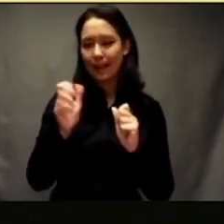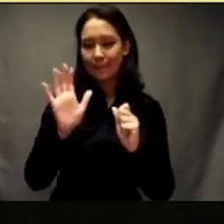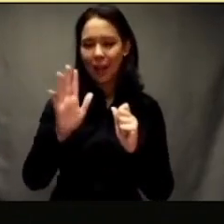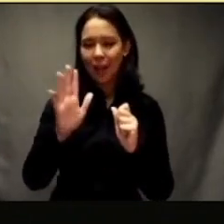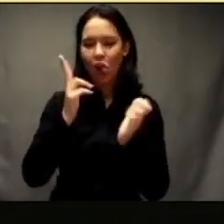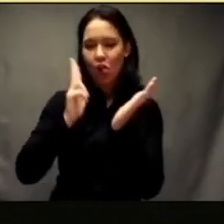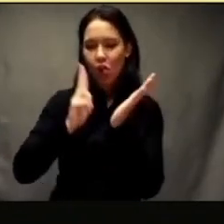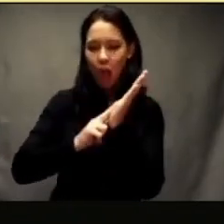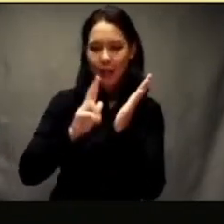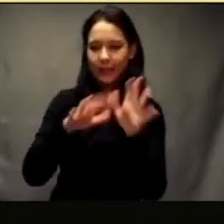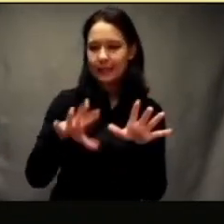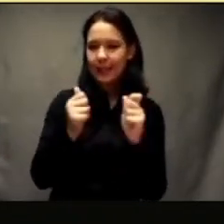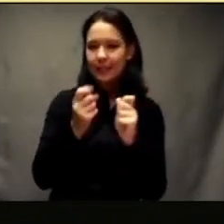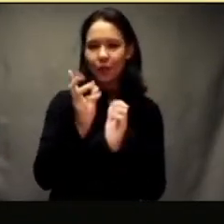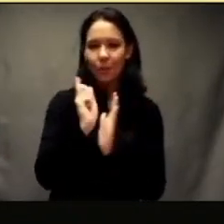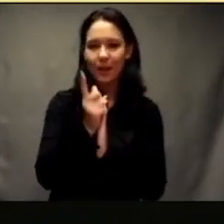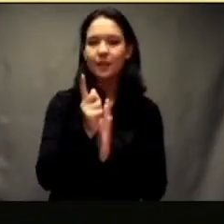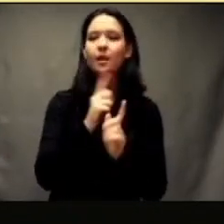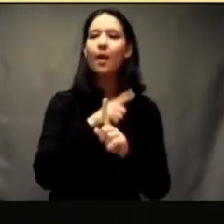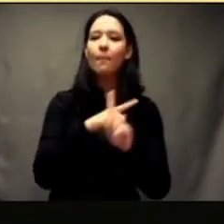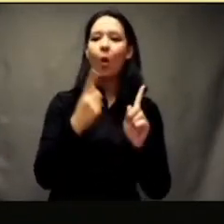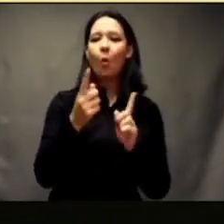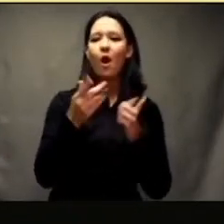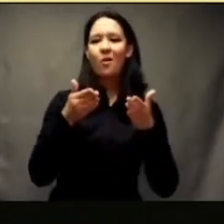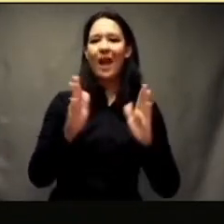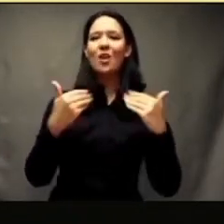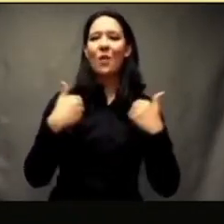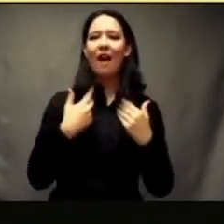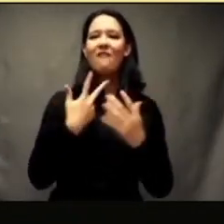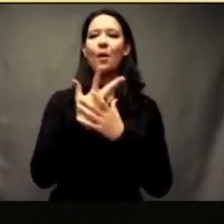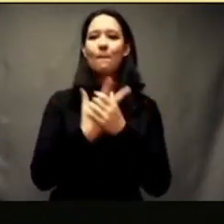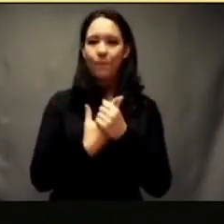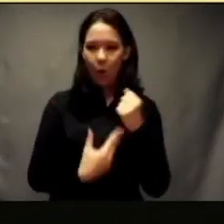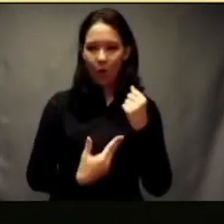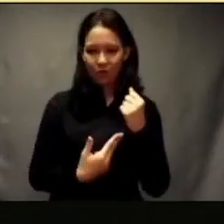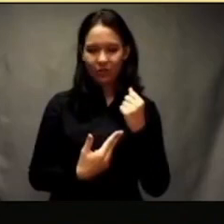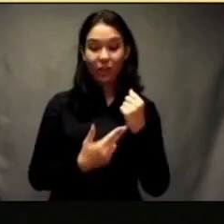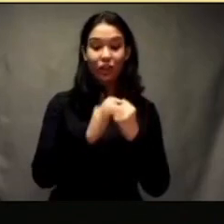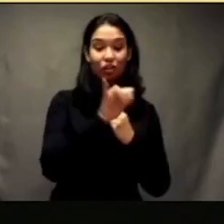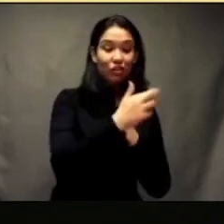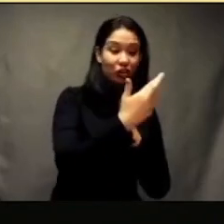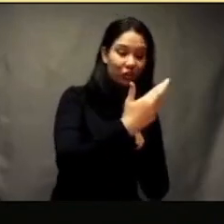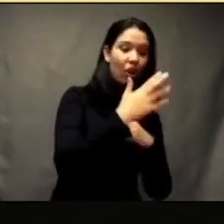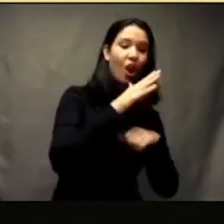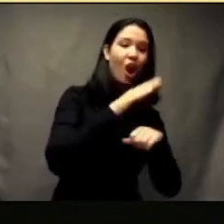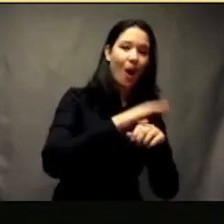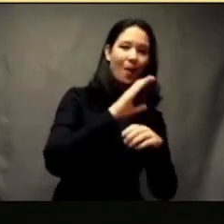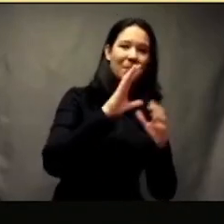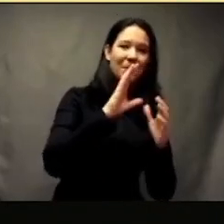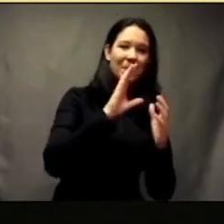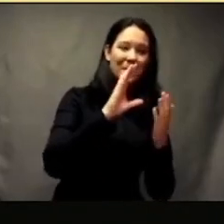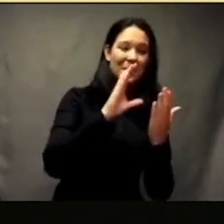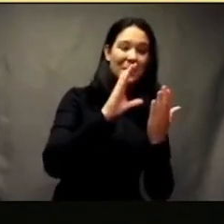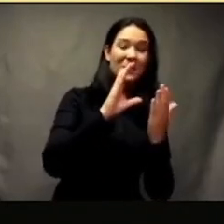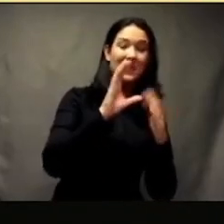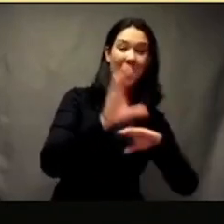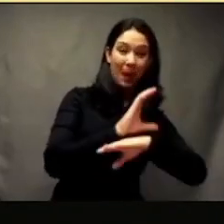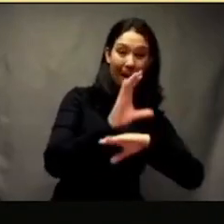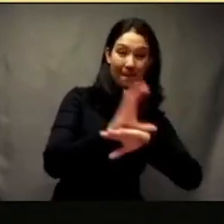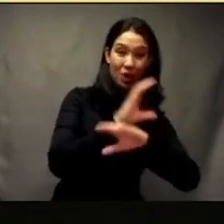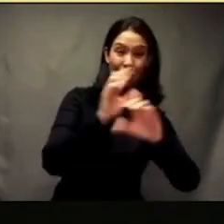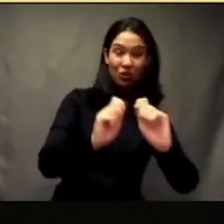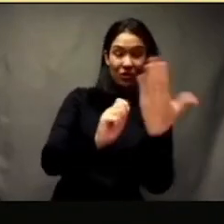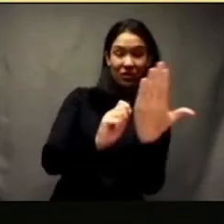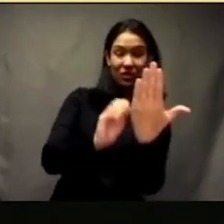take a couple minutes, but it is a way to have both a ScratchJr up on a computer projected next to